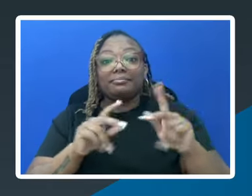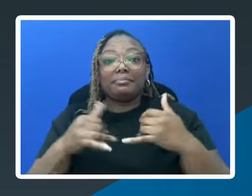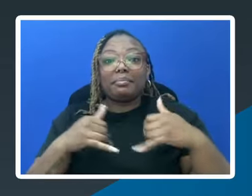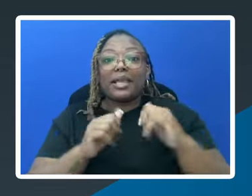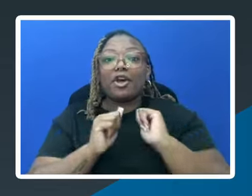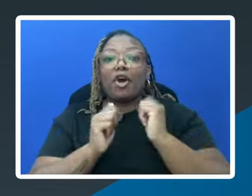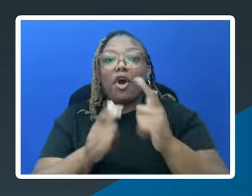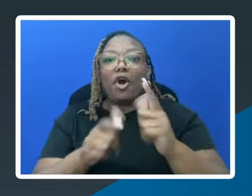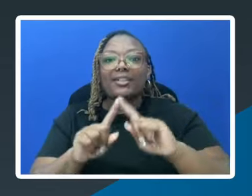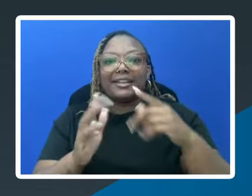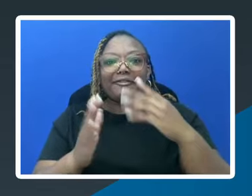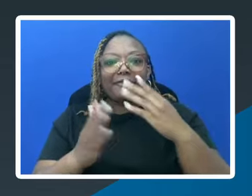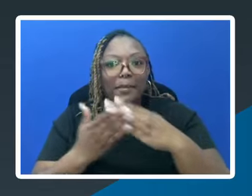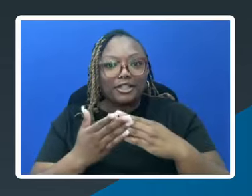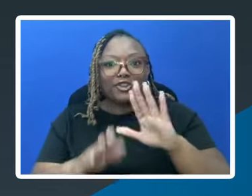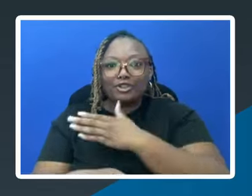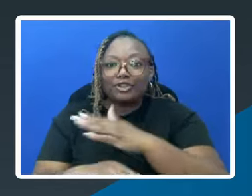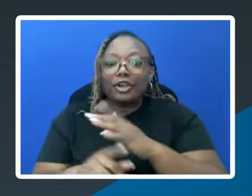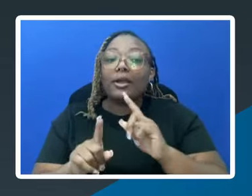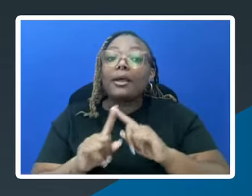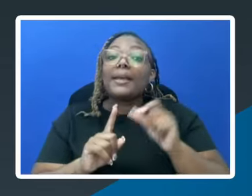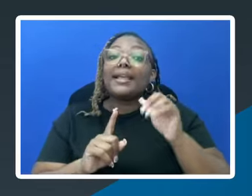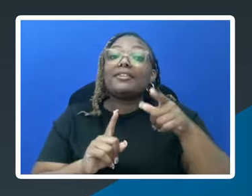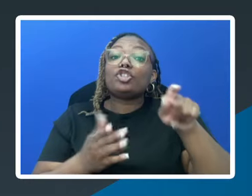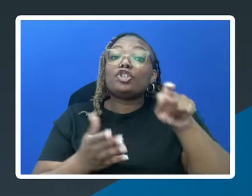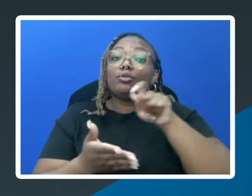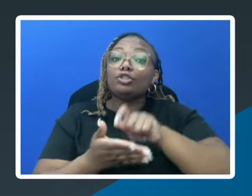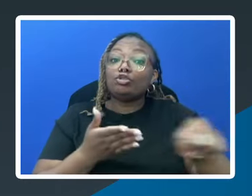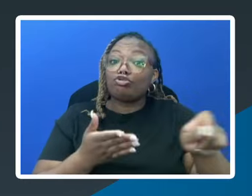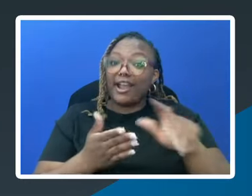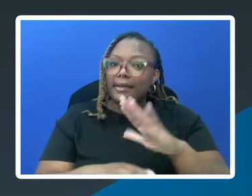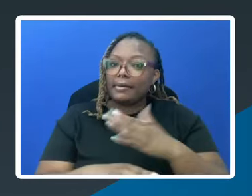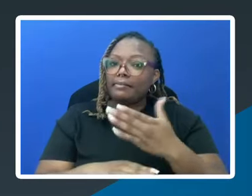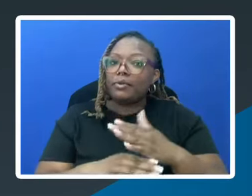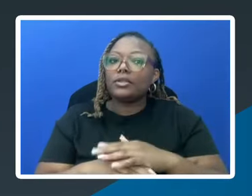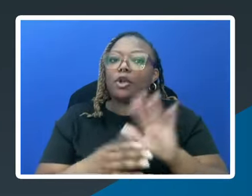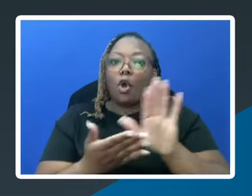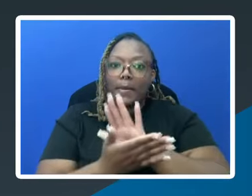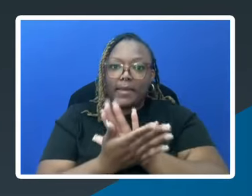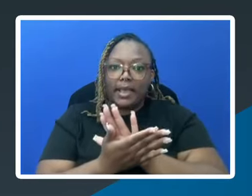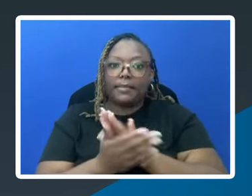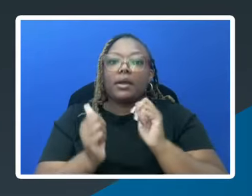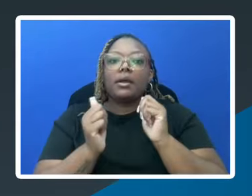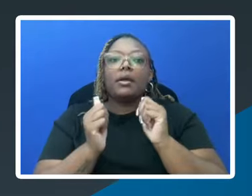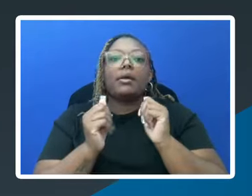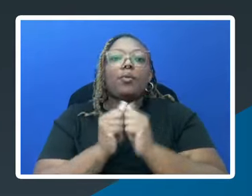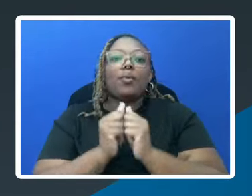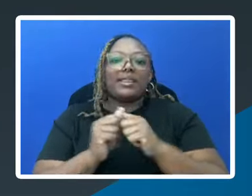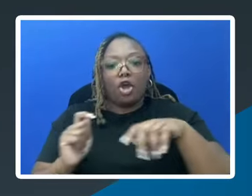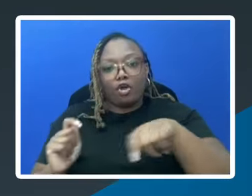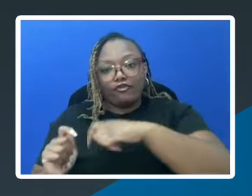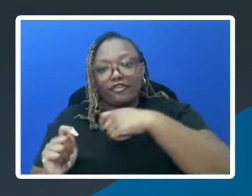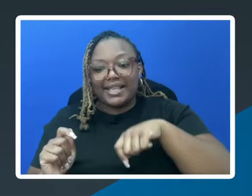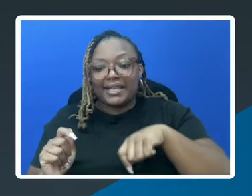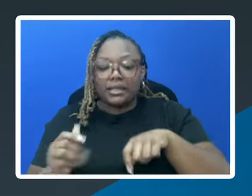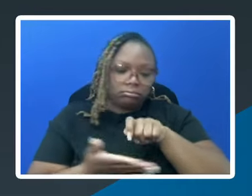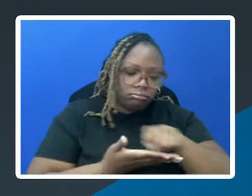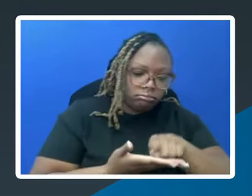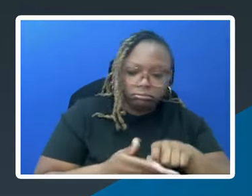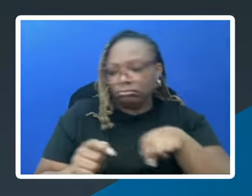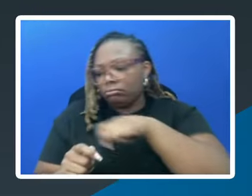is, if she were to write a piece of music on paper with her violin and writing in paper and pencil, would